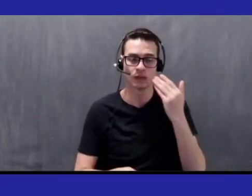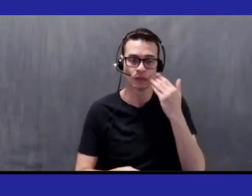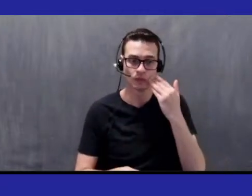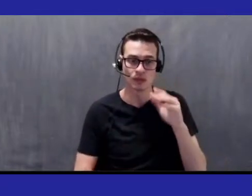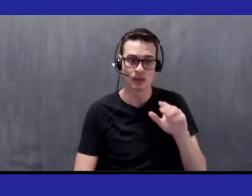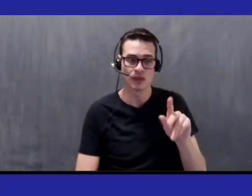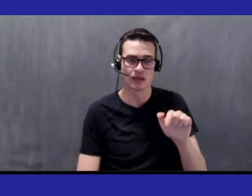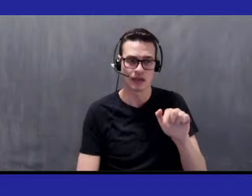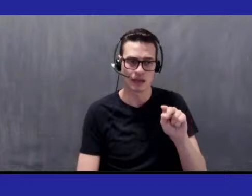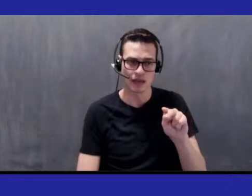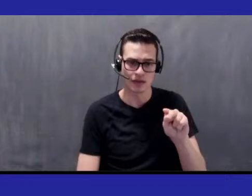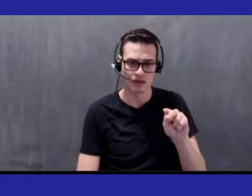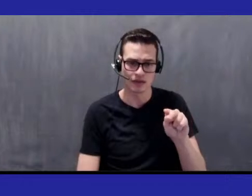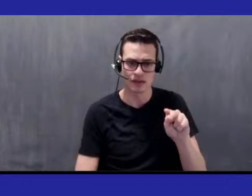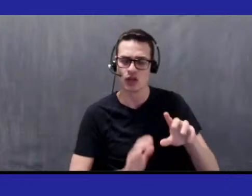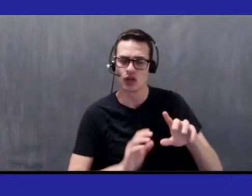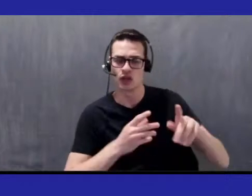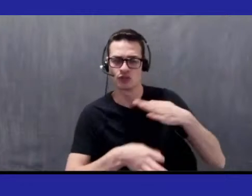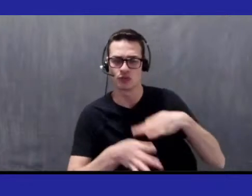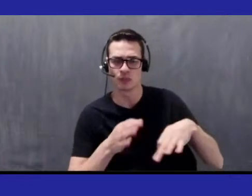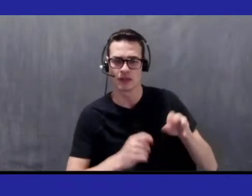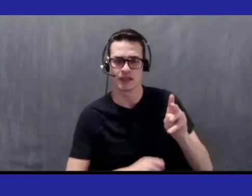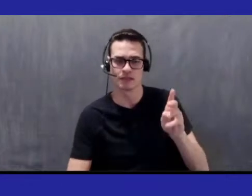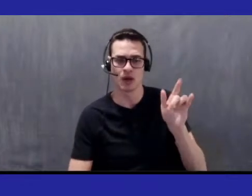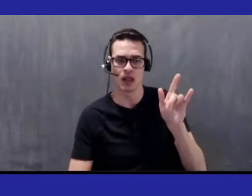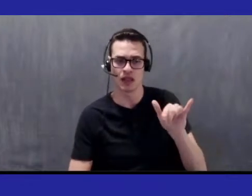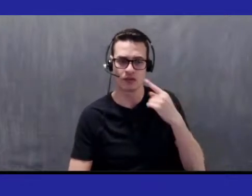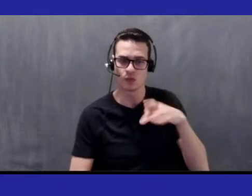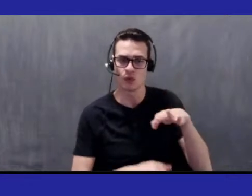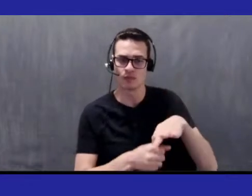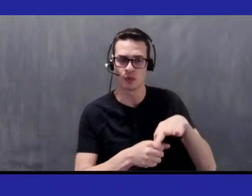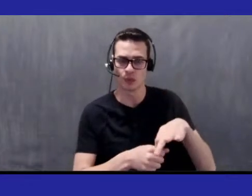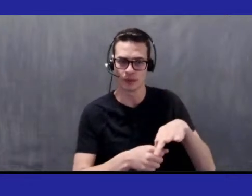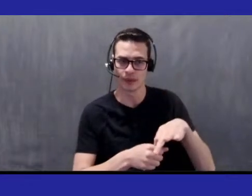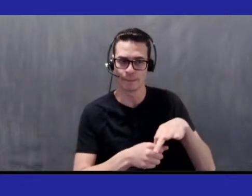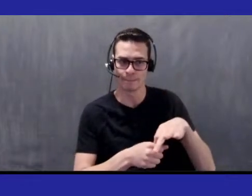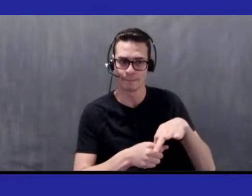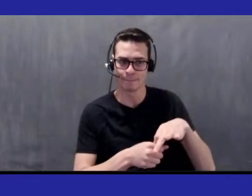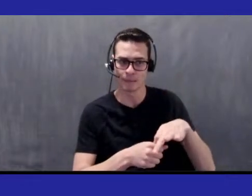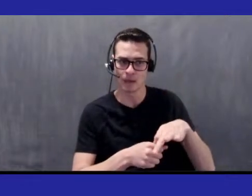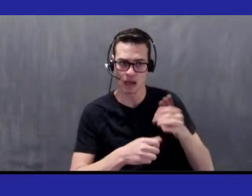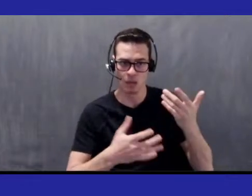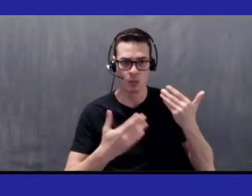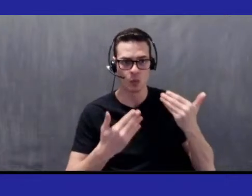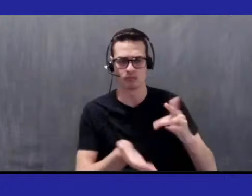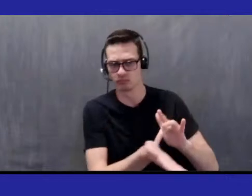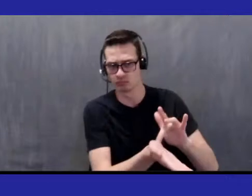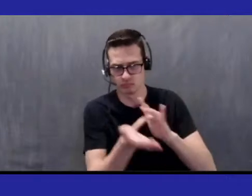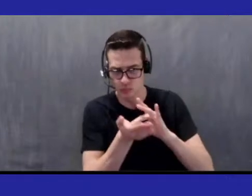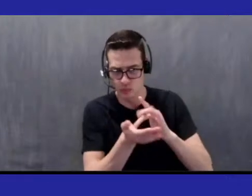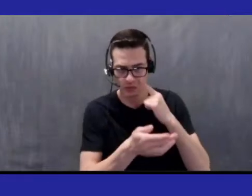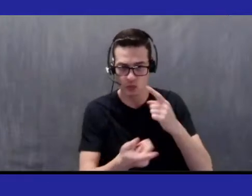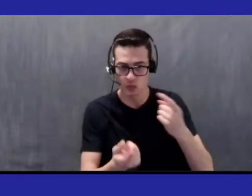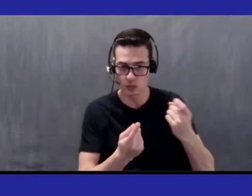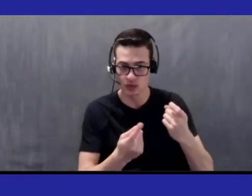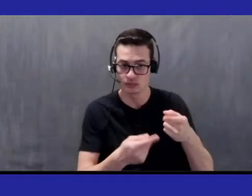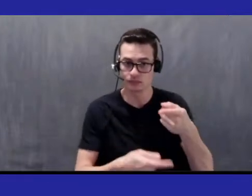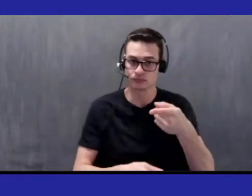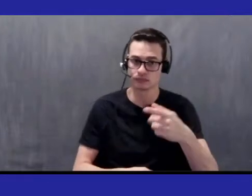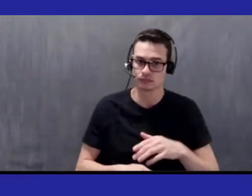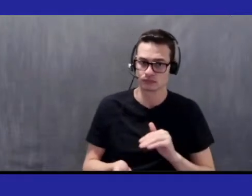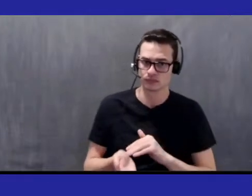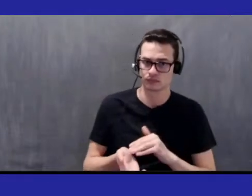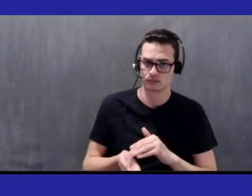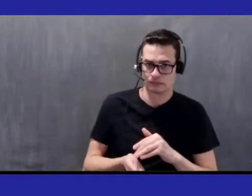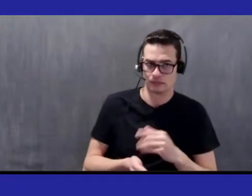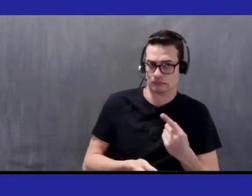Molly Wasso Park in a voting capacity. And I'm going to poll everyone for questions. Dr. Babette? Two